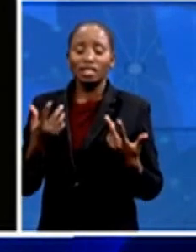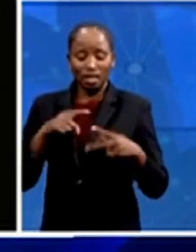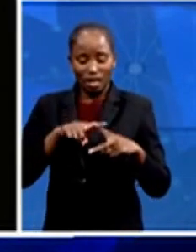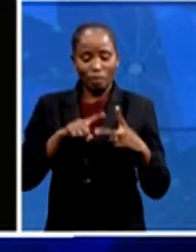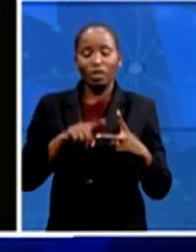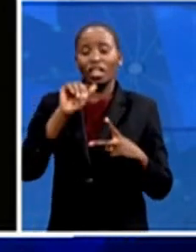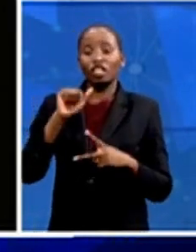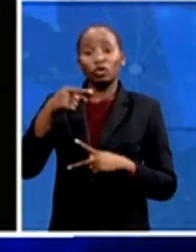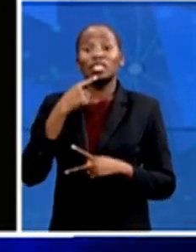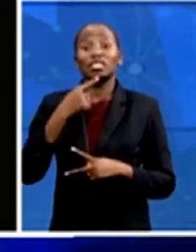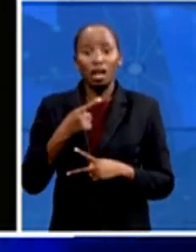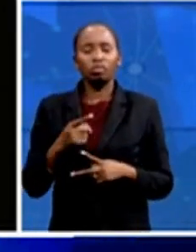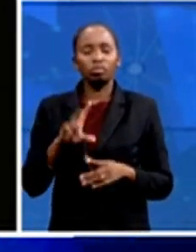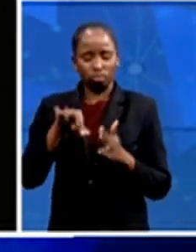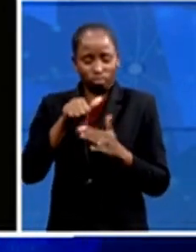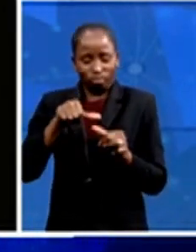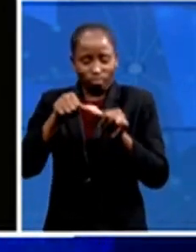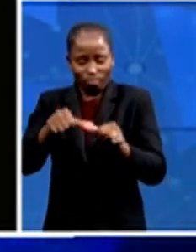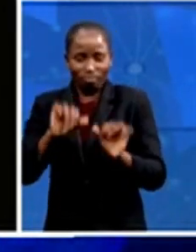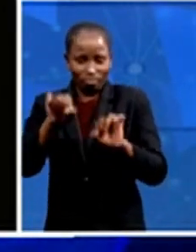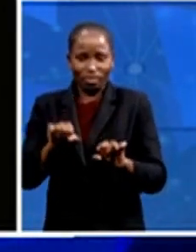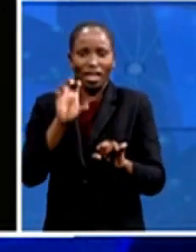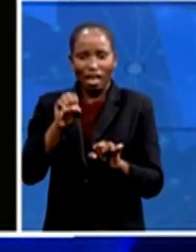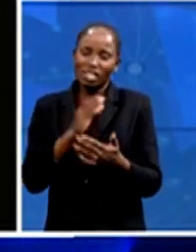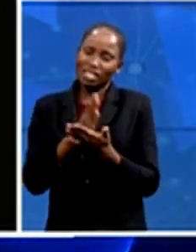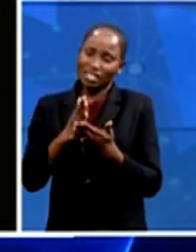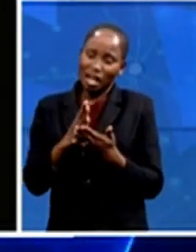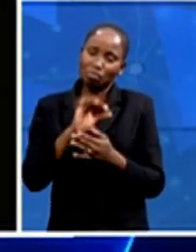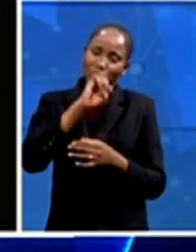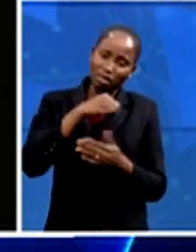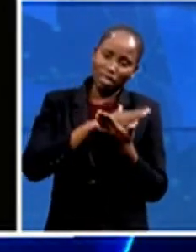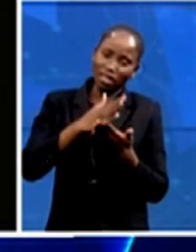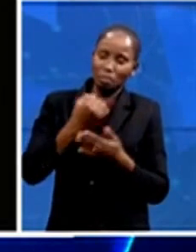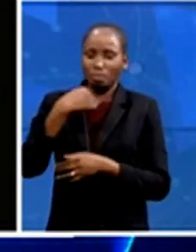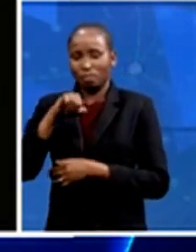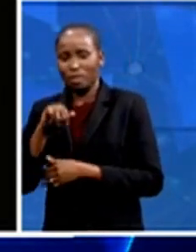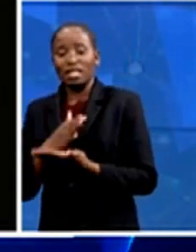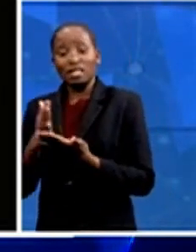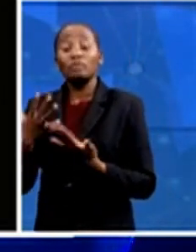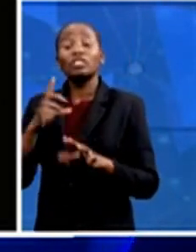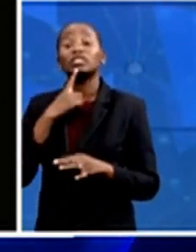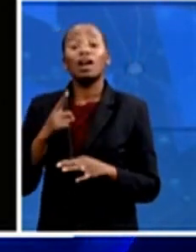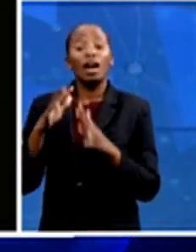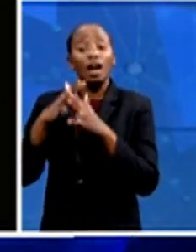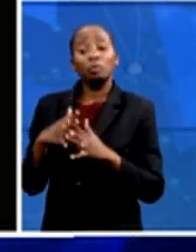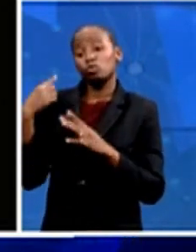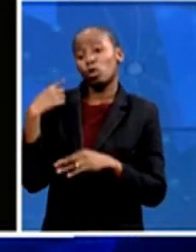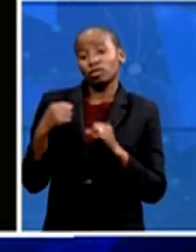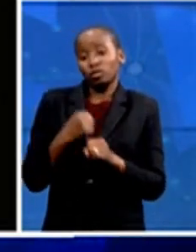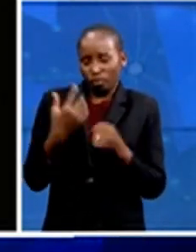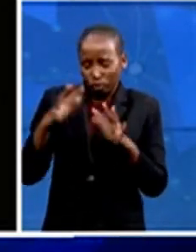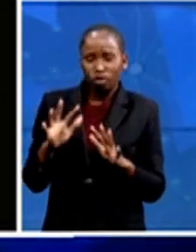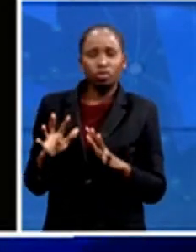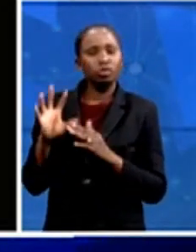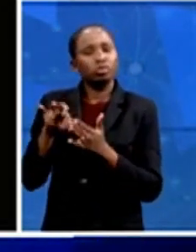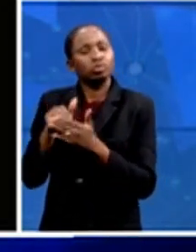other countries saying that, America last year went to the elections, and why can't South Africa go to the elections? Because